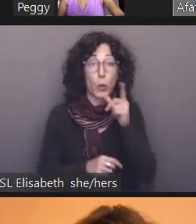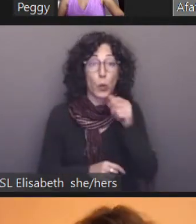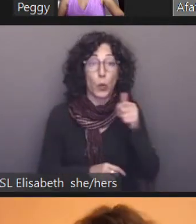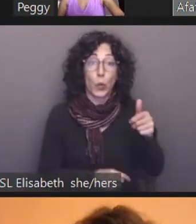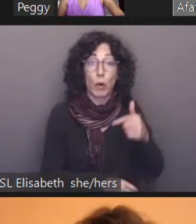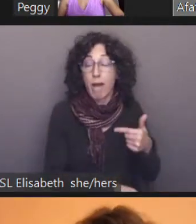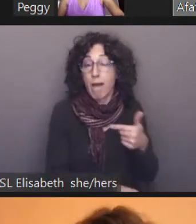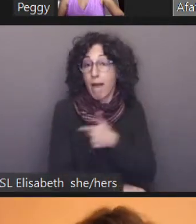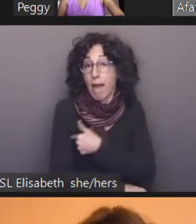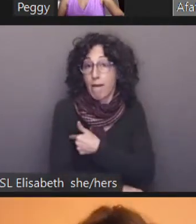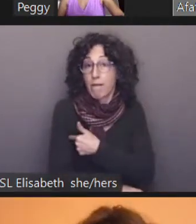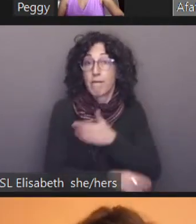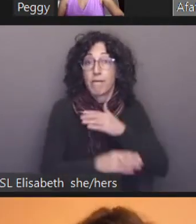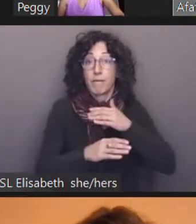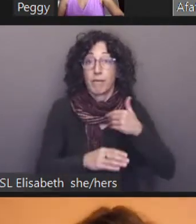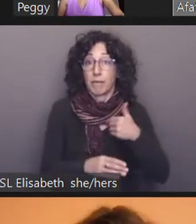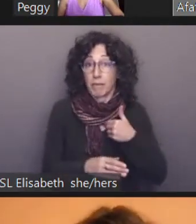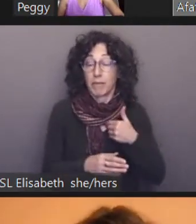city is protected.